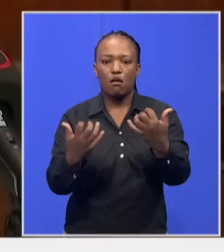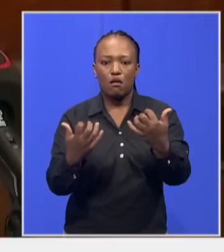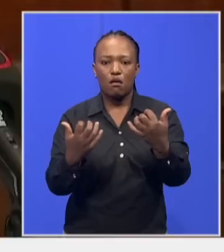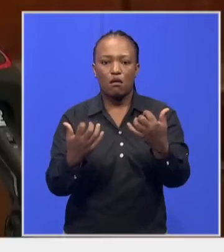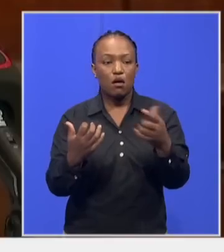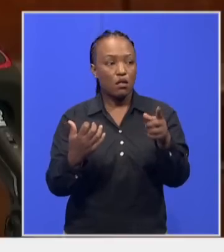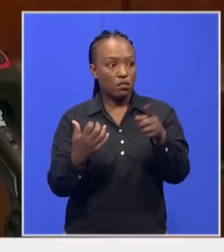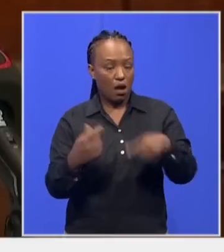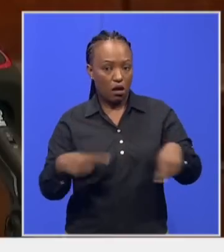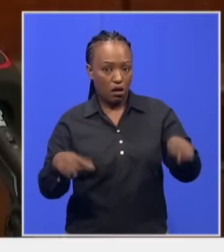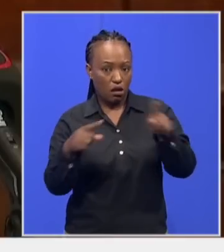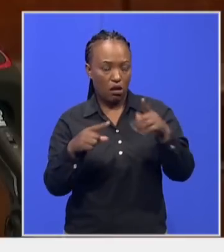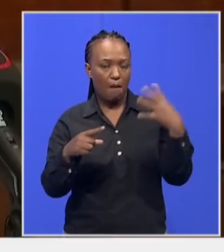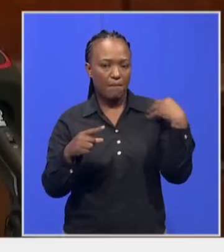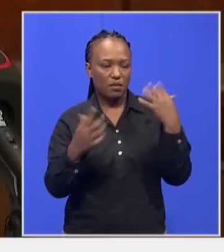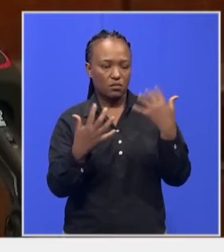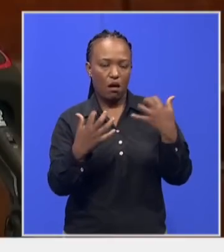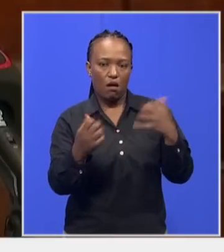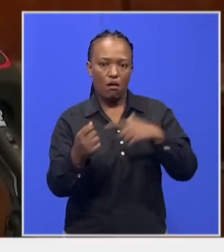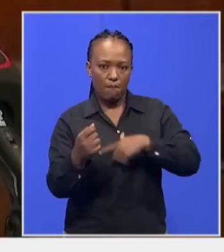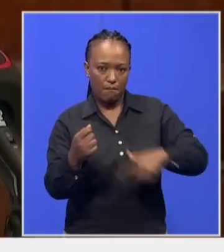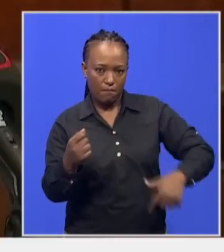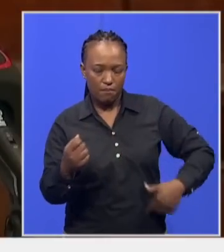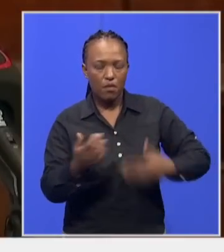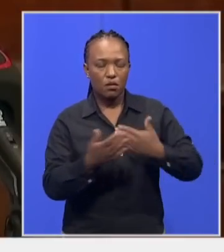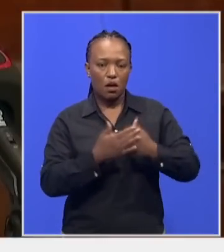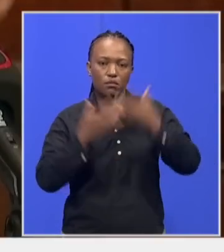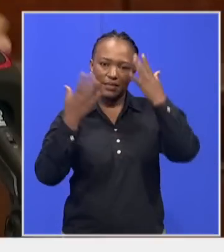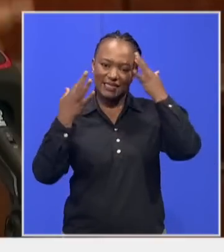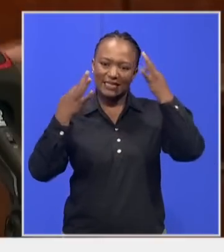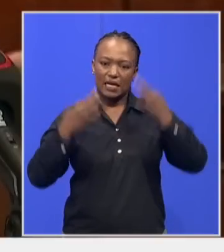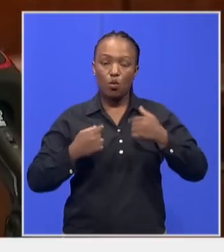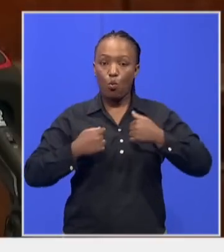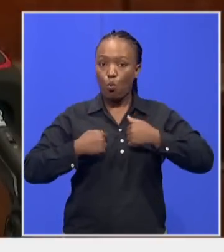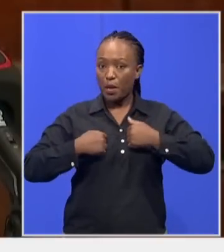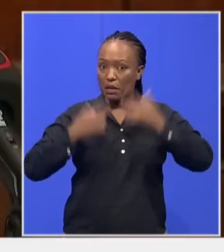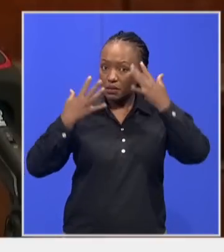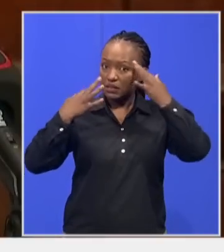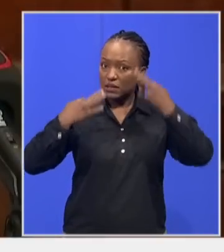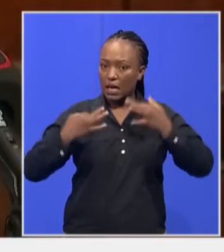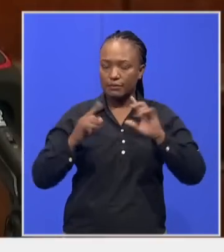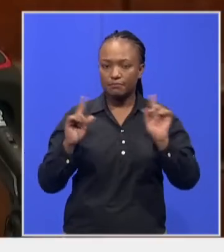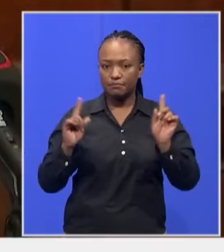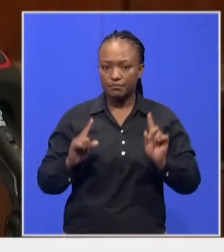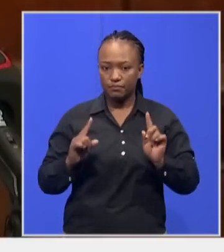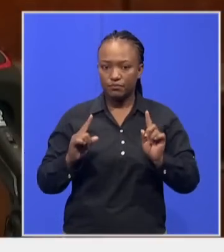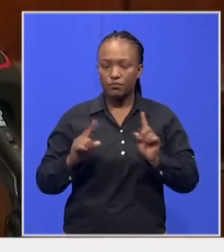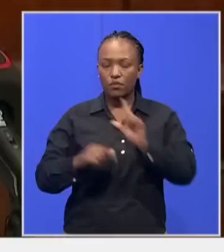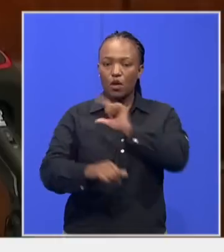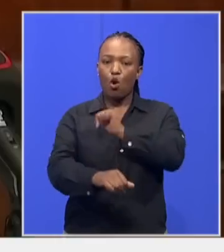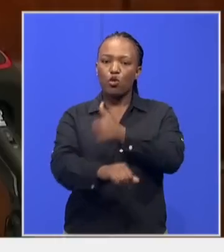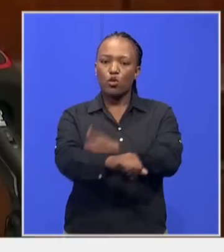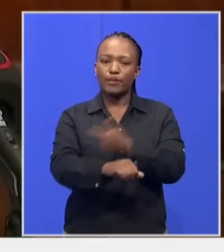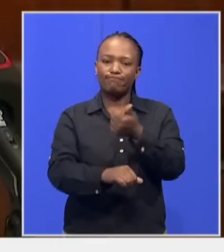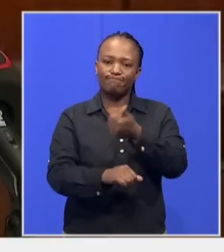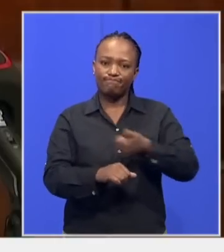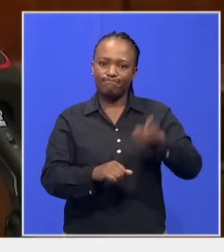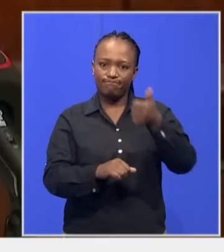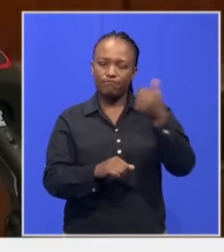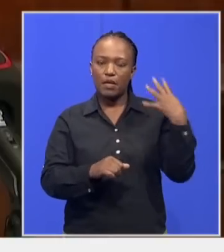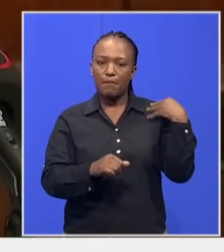a determination. So it's not for us to make that determination. But the authority, independent of what Cabinet thinks and what